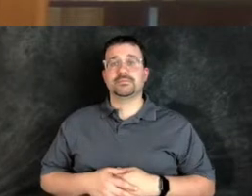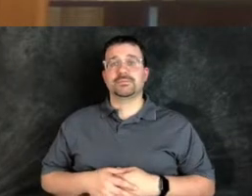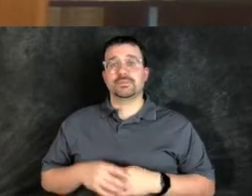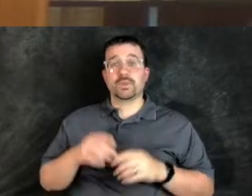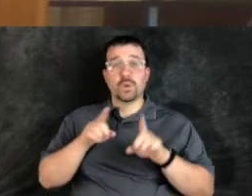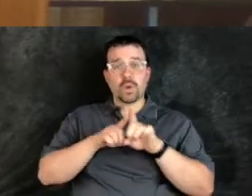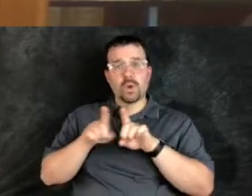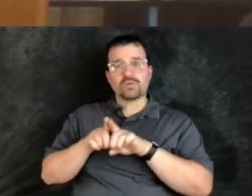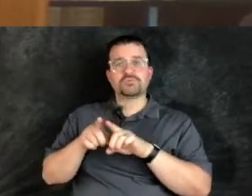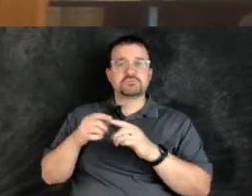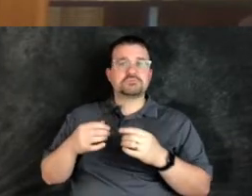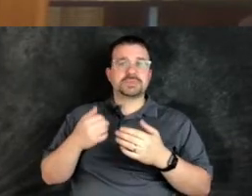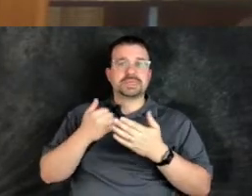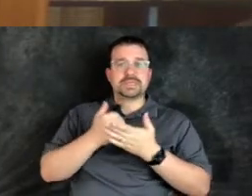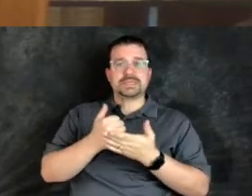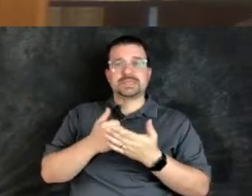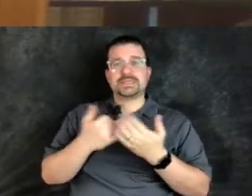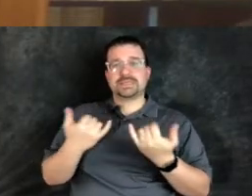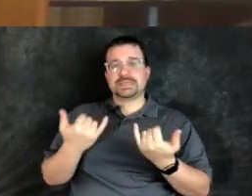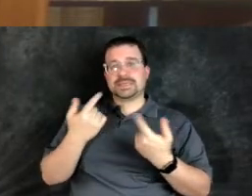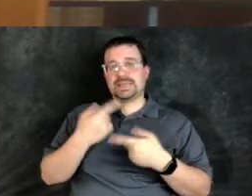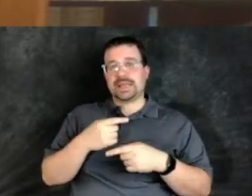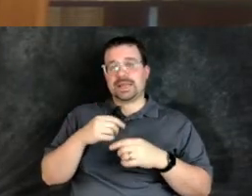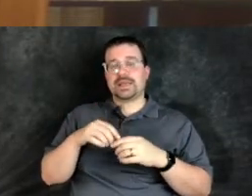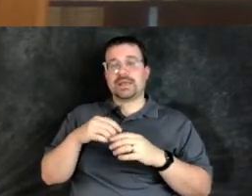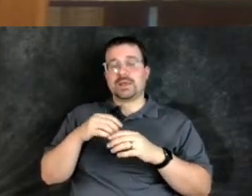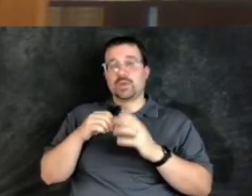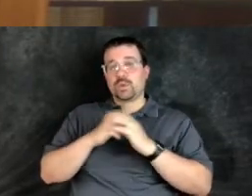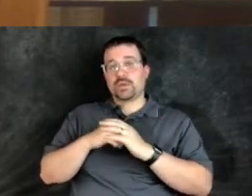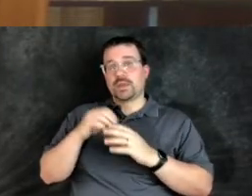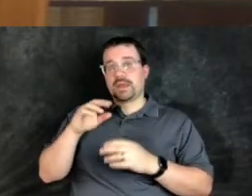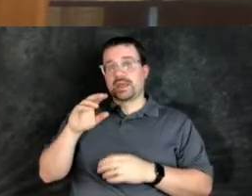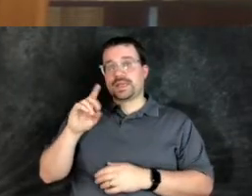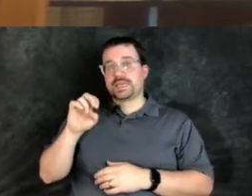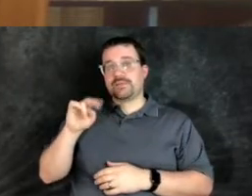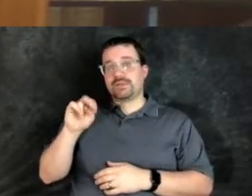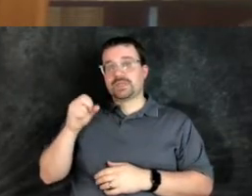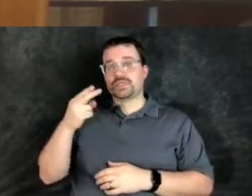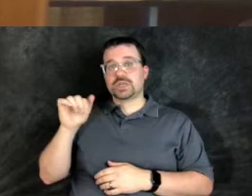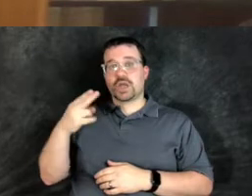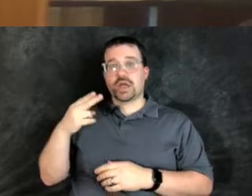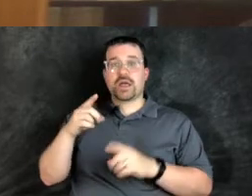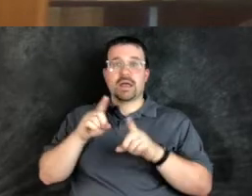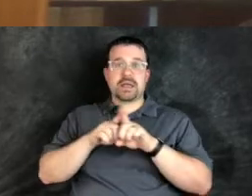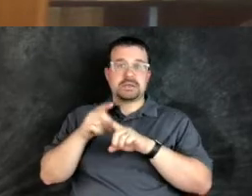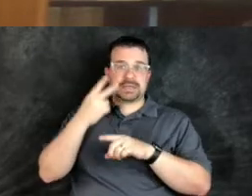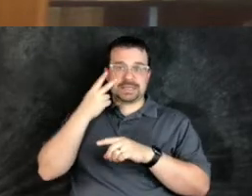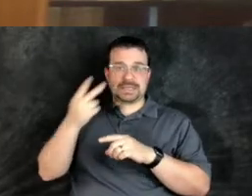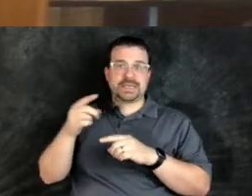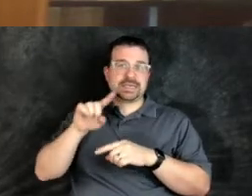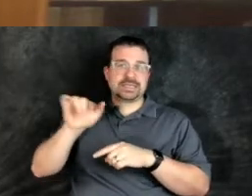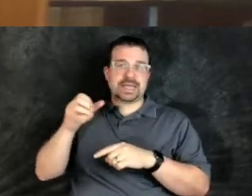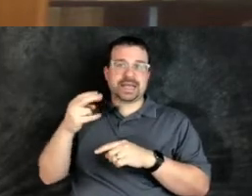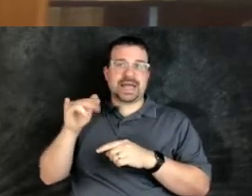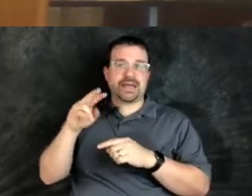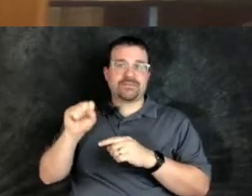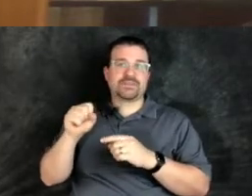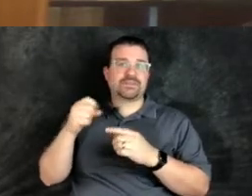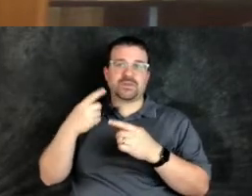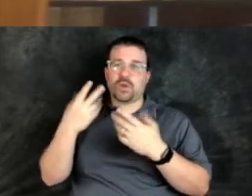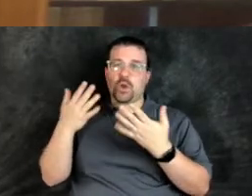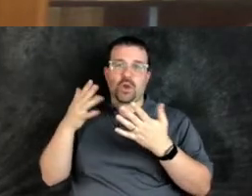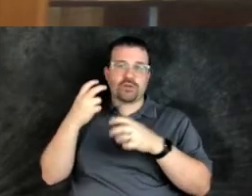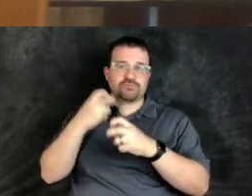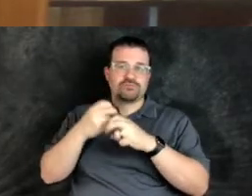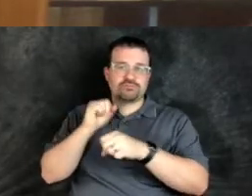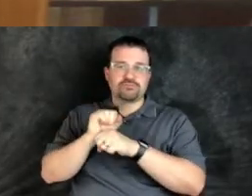We are also assisted in worship today by accompanist Devin Shaw. And as you can see, Zach Evans is once again already